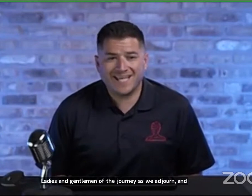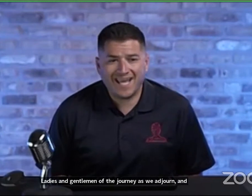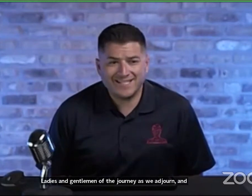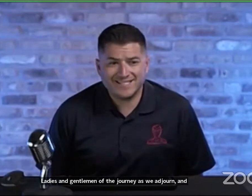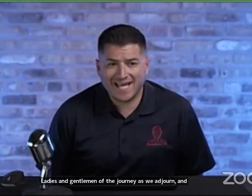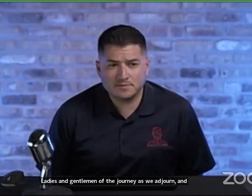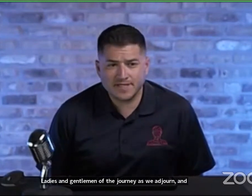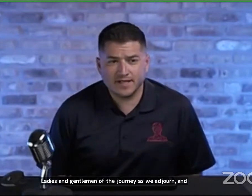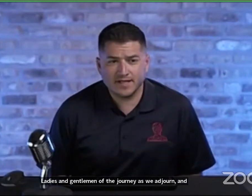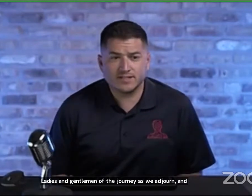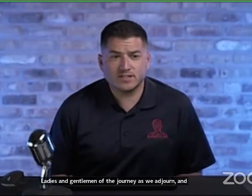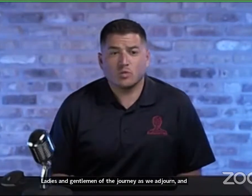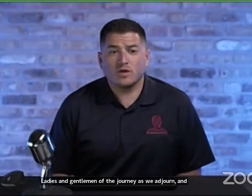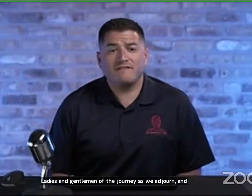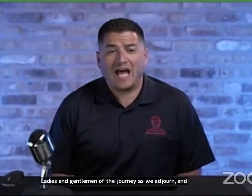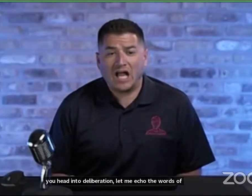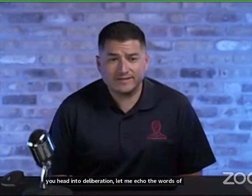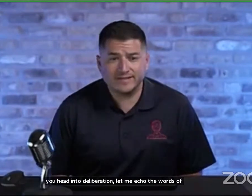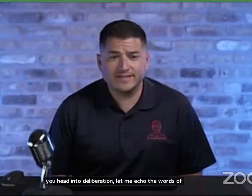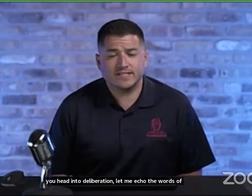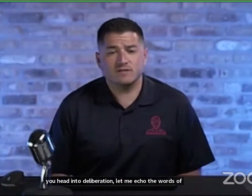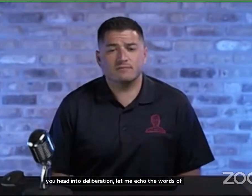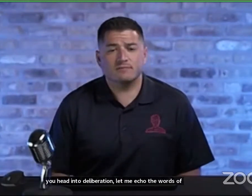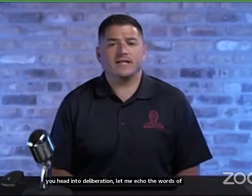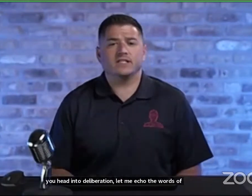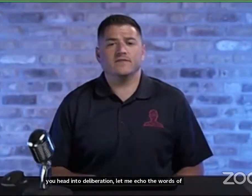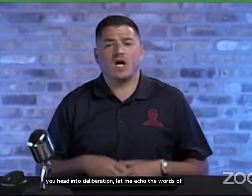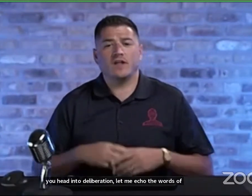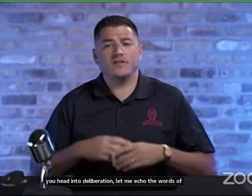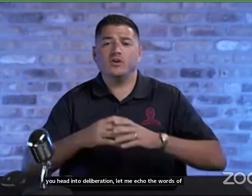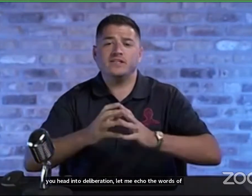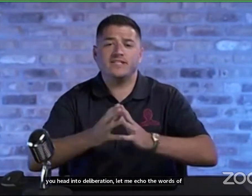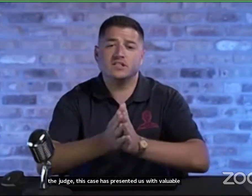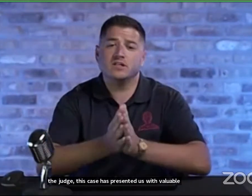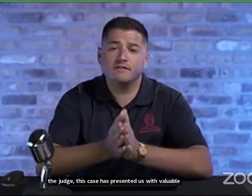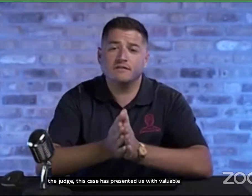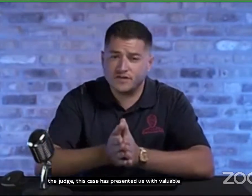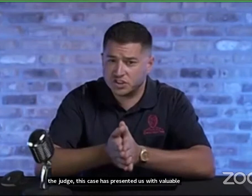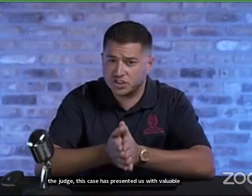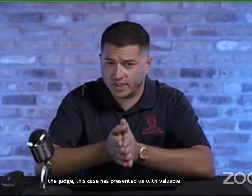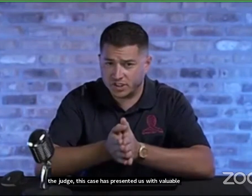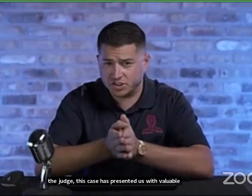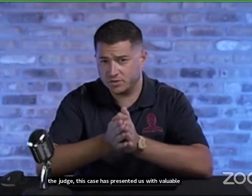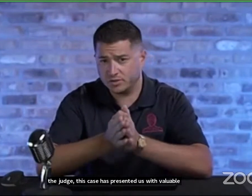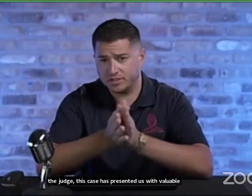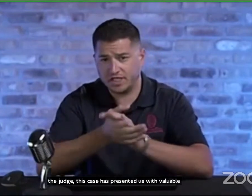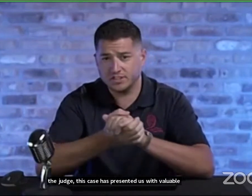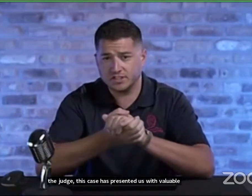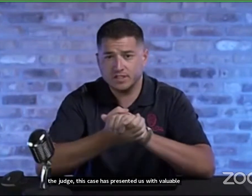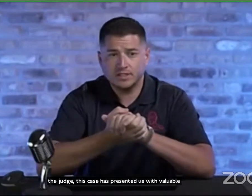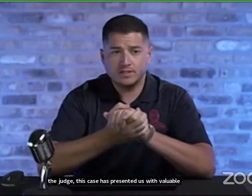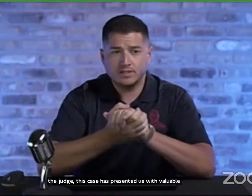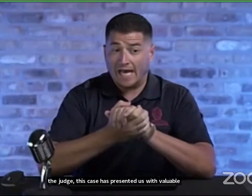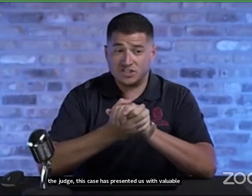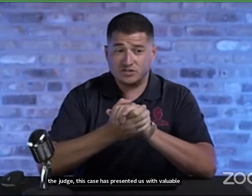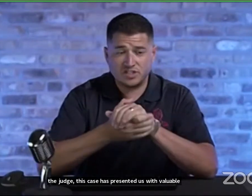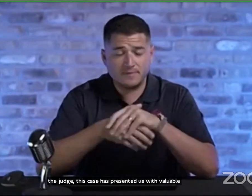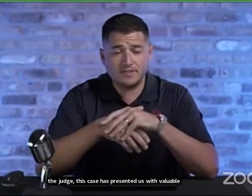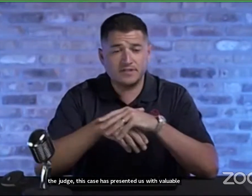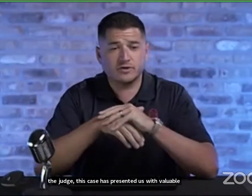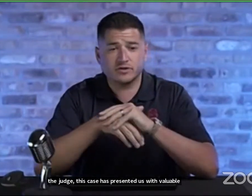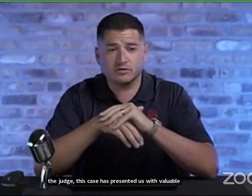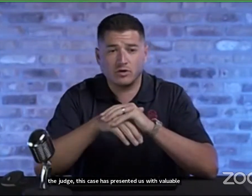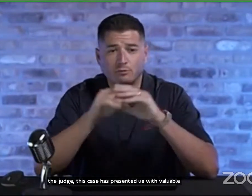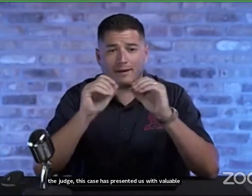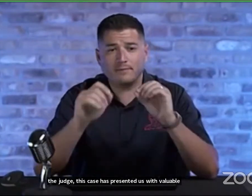this case has presented us with valuable insights and perspectives on utilization of phishing simulations and organizations as